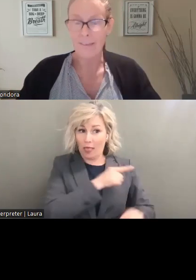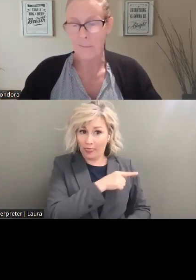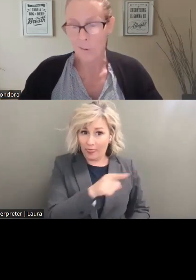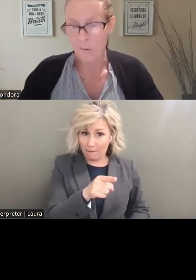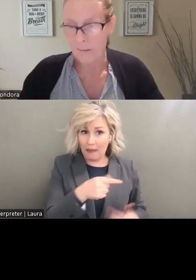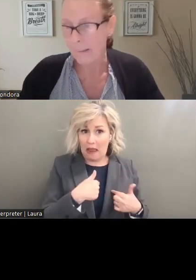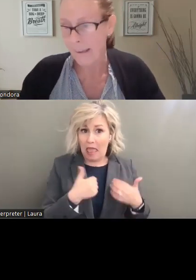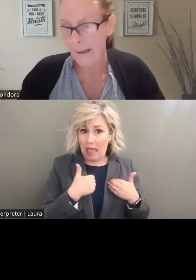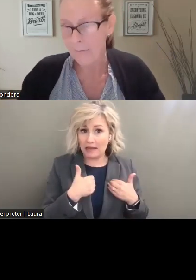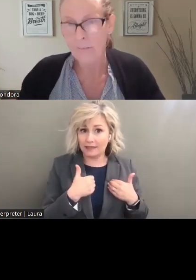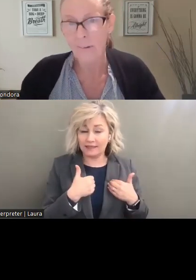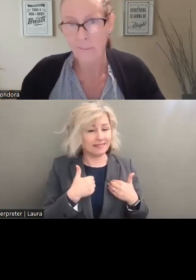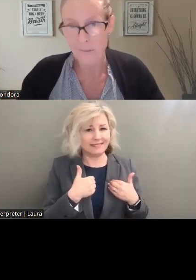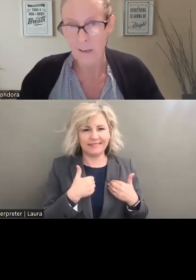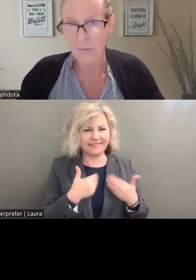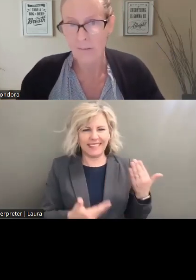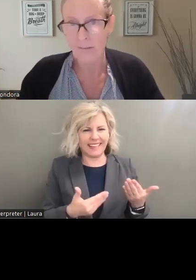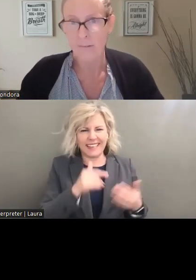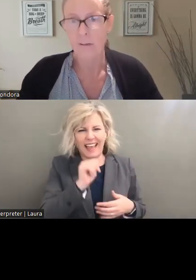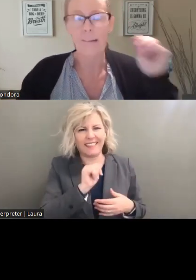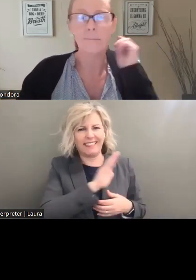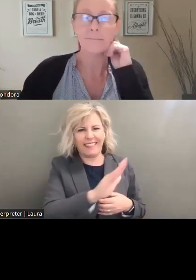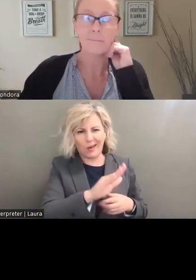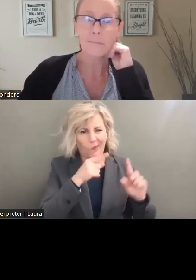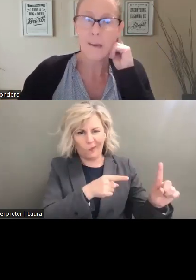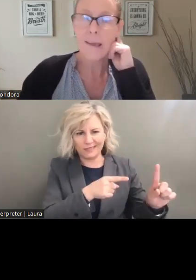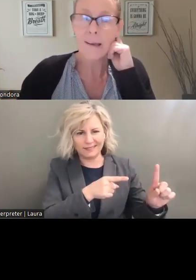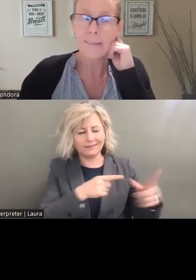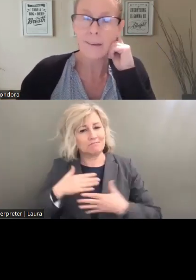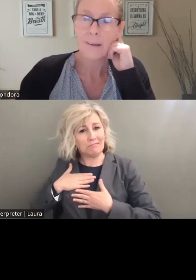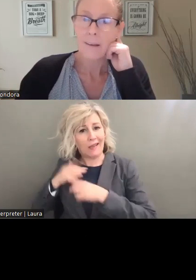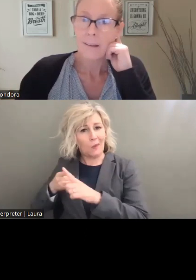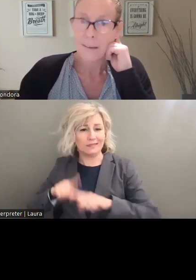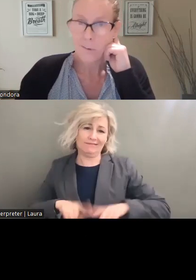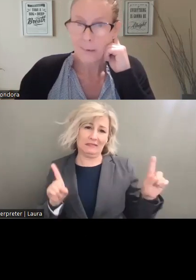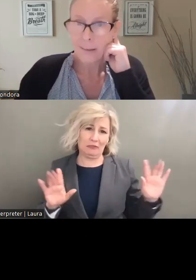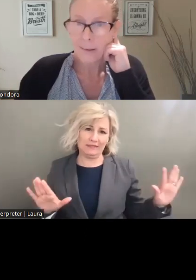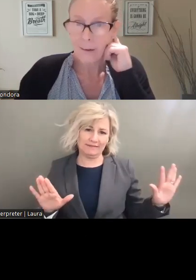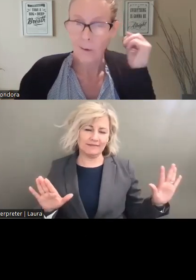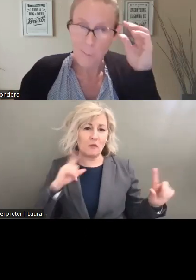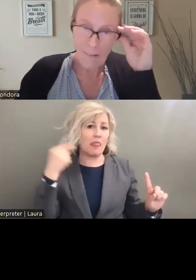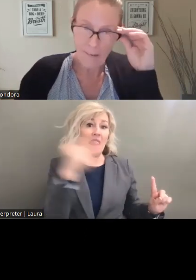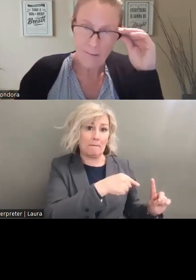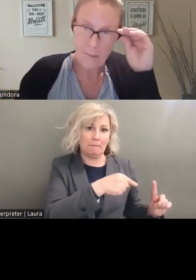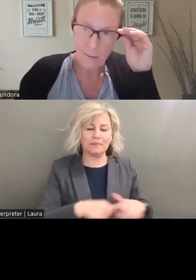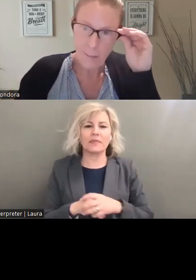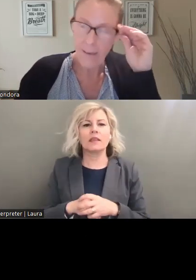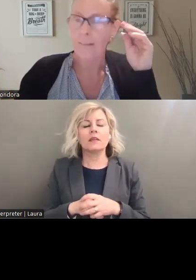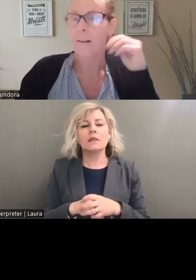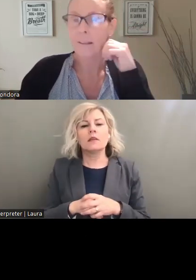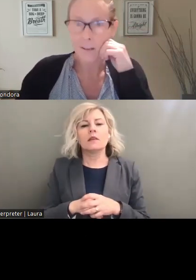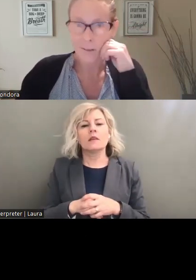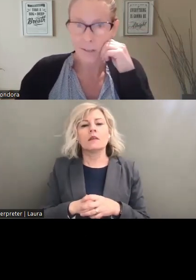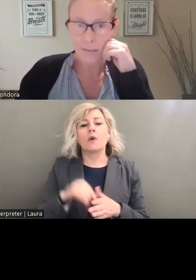necessarily the same goals that they have for themselves, okay? And this really requires